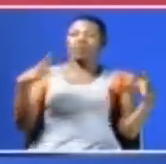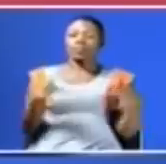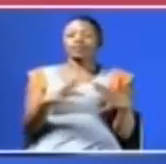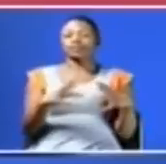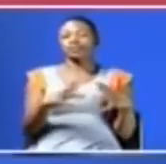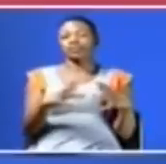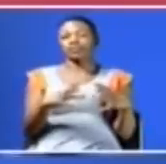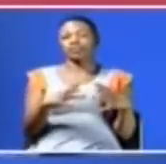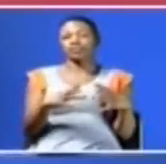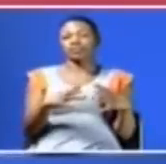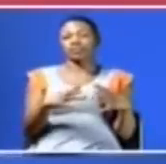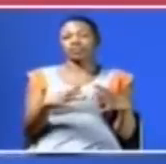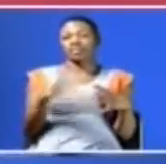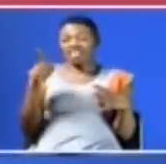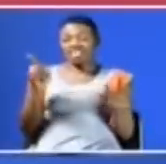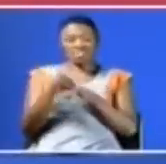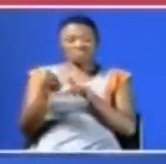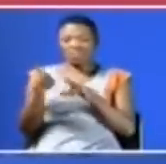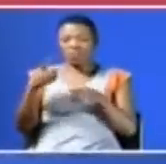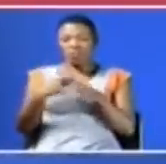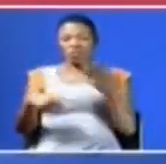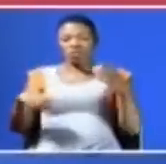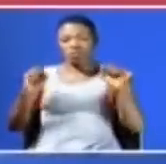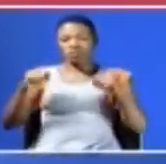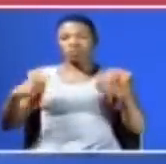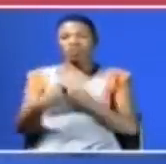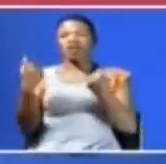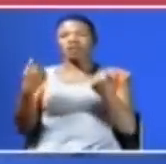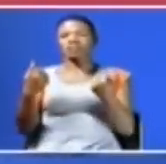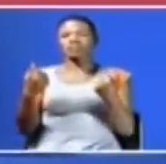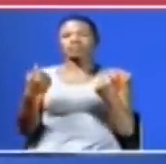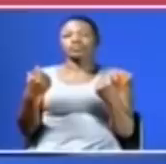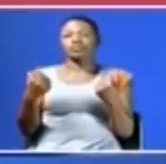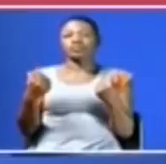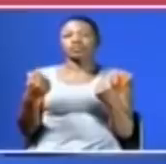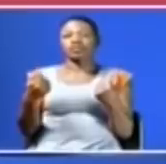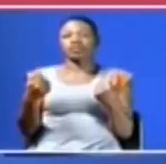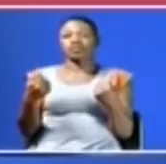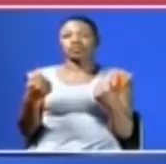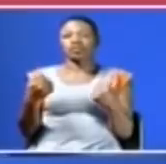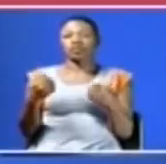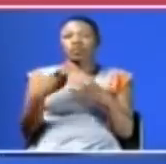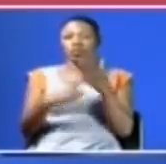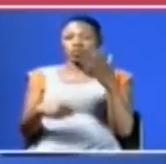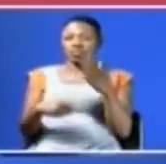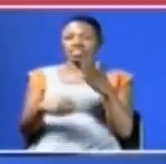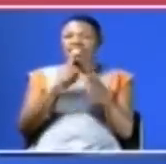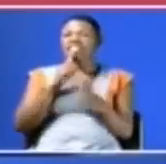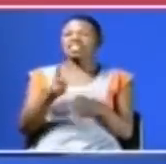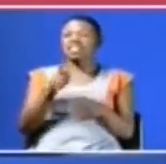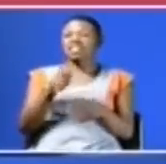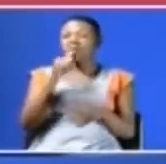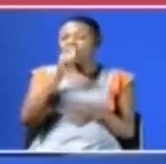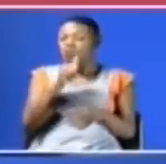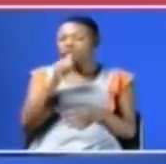state. Right. And that looks like where we are headed. I mean, that's what looks like what the real cards under the table of the handshake